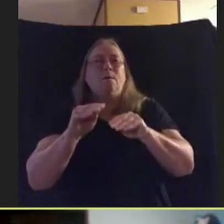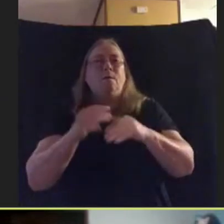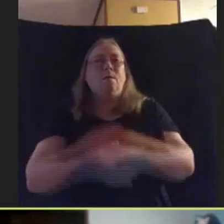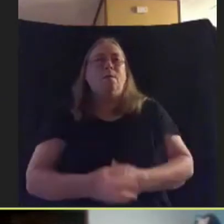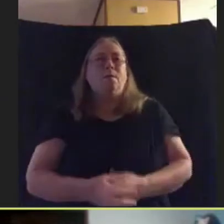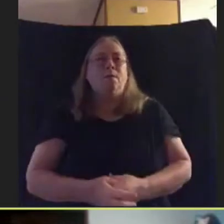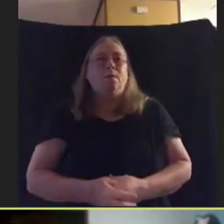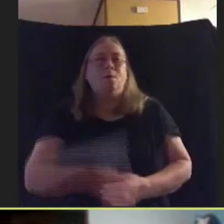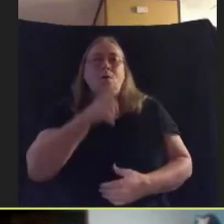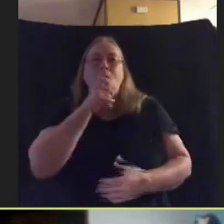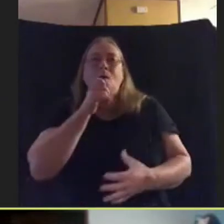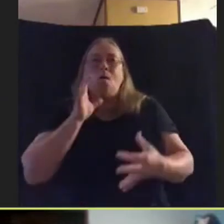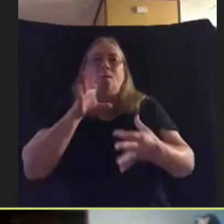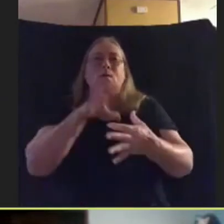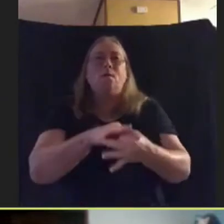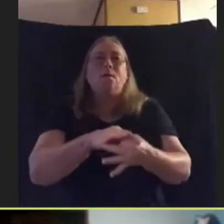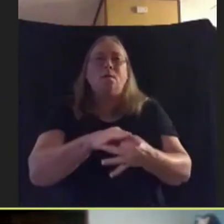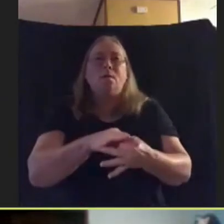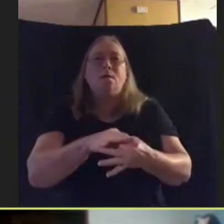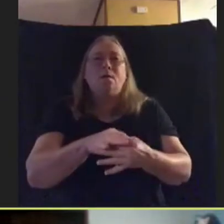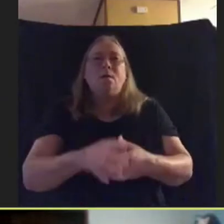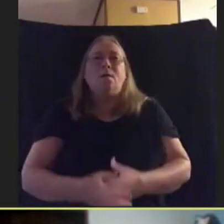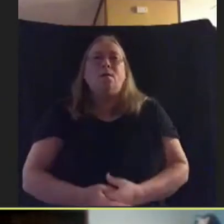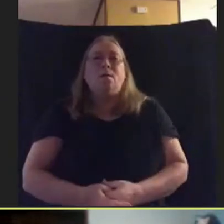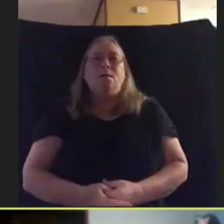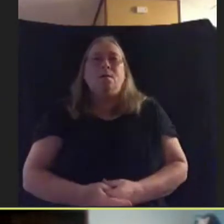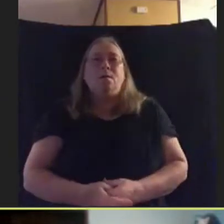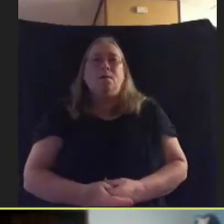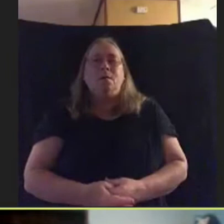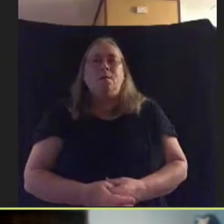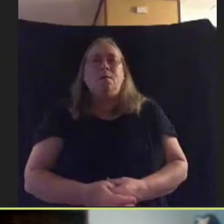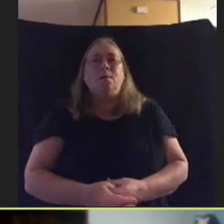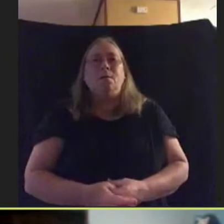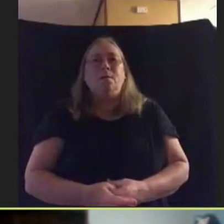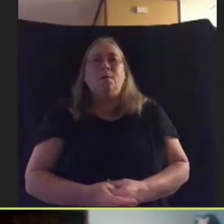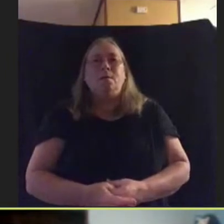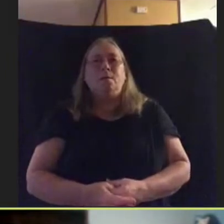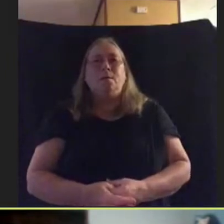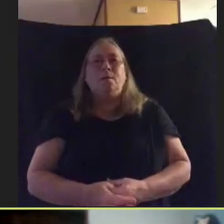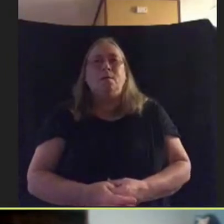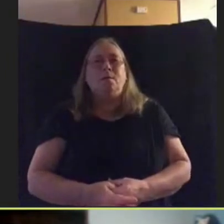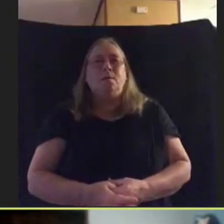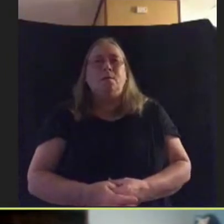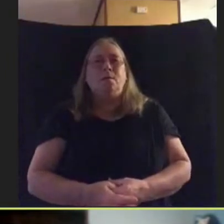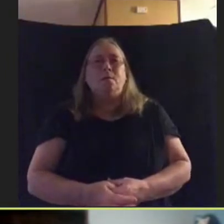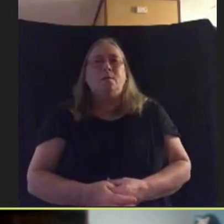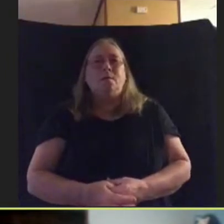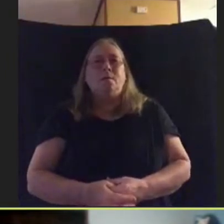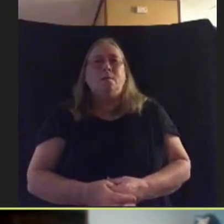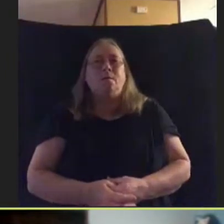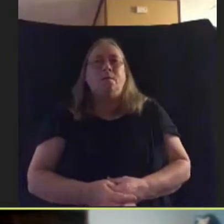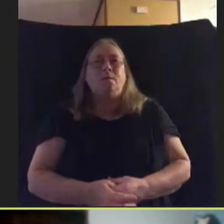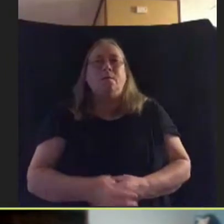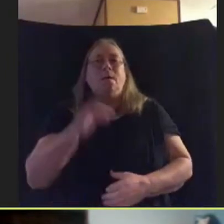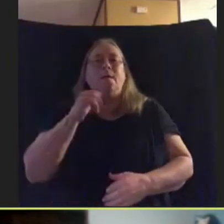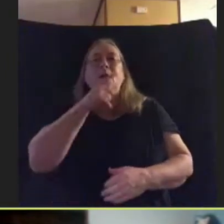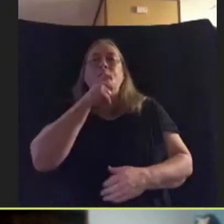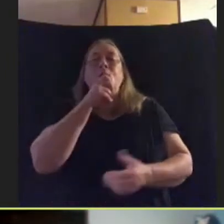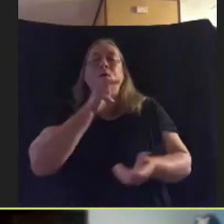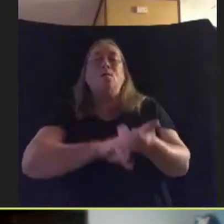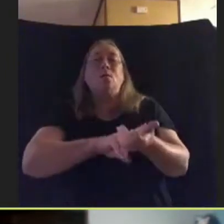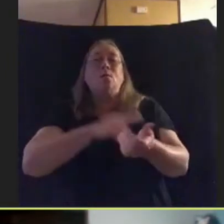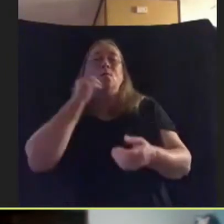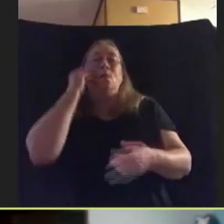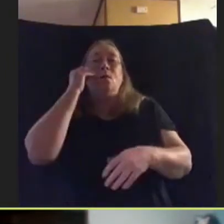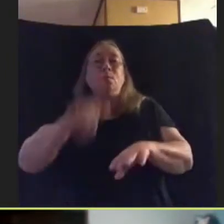interconnected. And I think if we start to see some declines and get those folks in the long-term care setting protected, we may